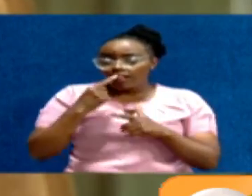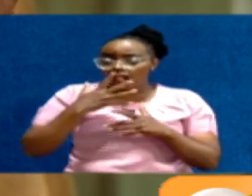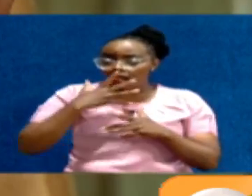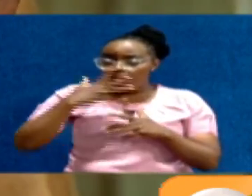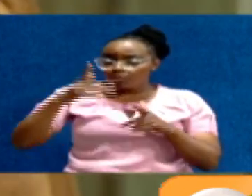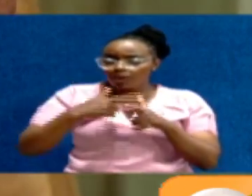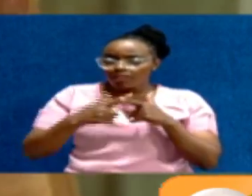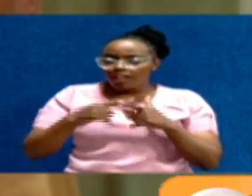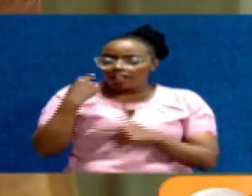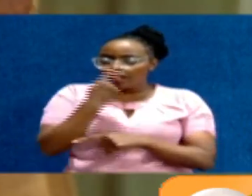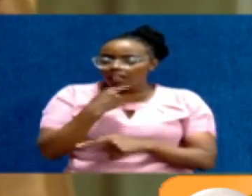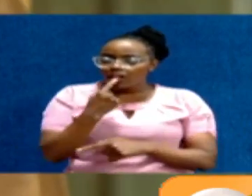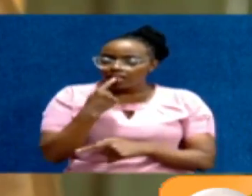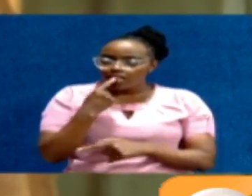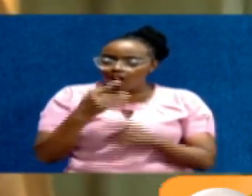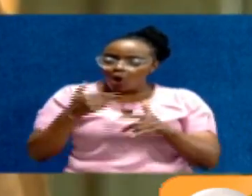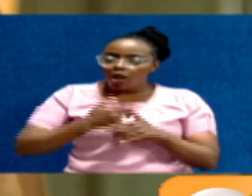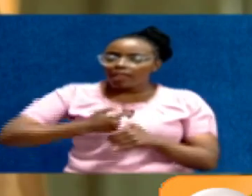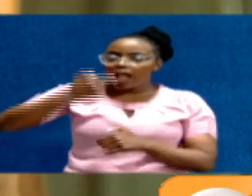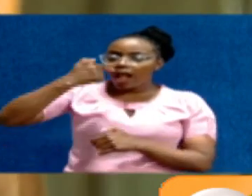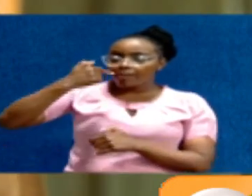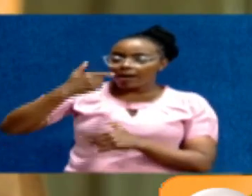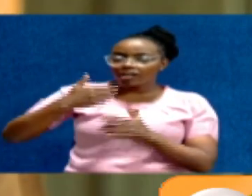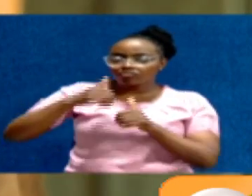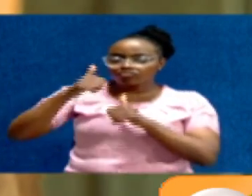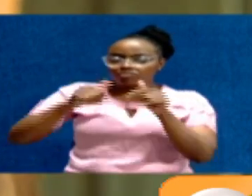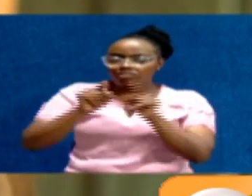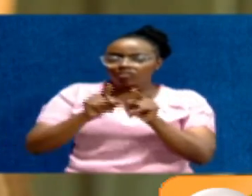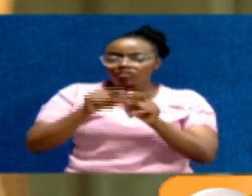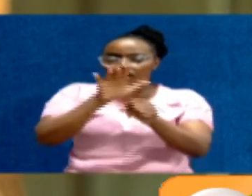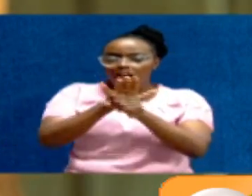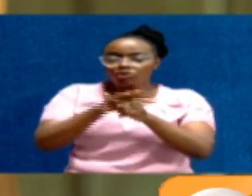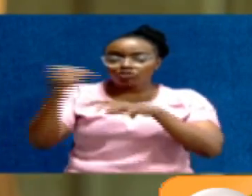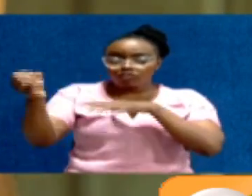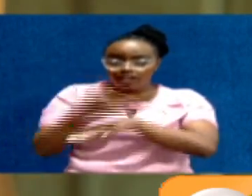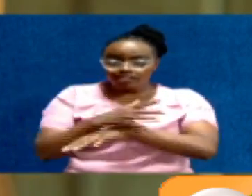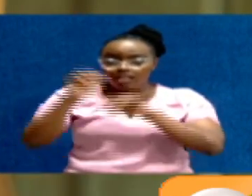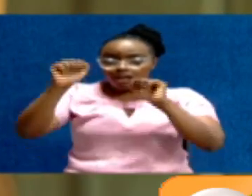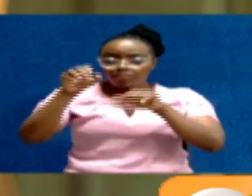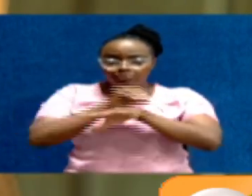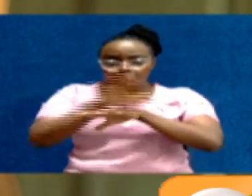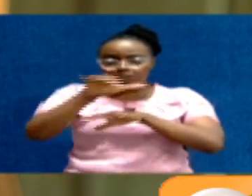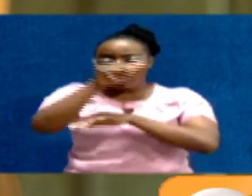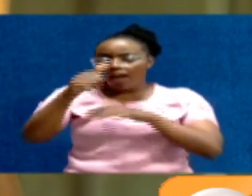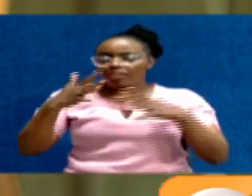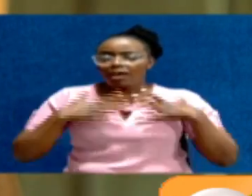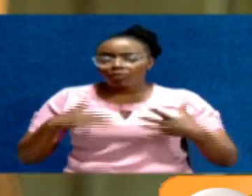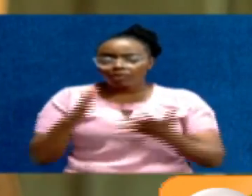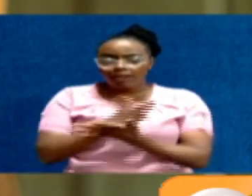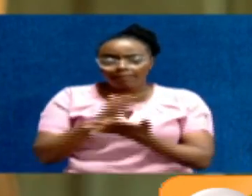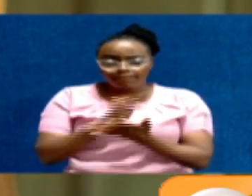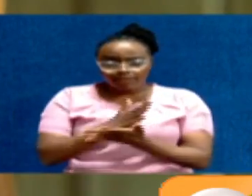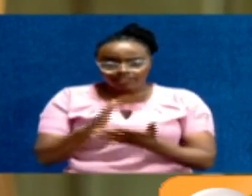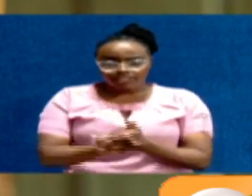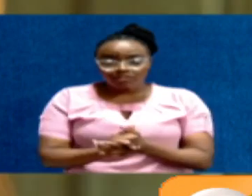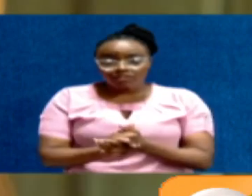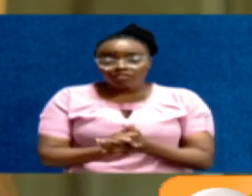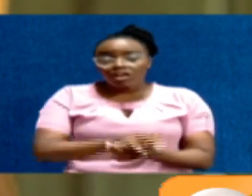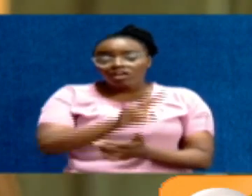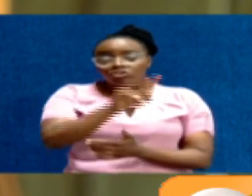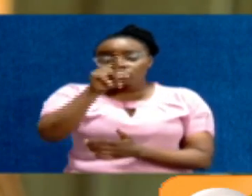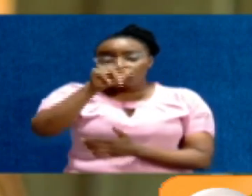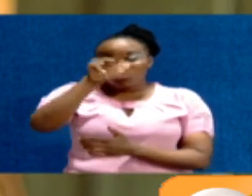only develop at the front or at the back of the tongue, and just like many other cancers, it can spread to other parts of the body.